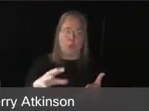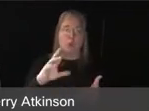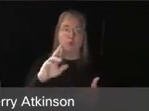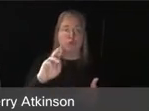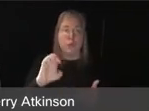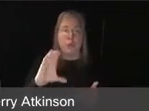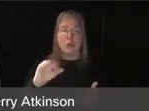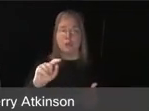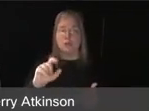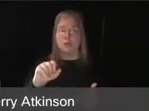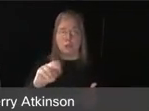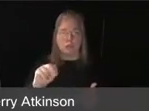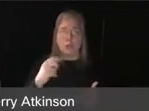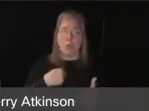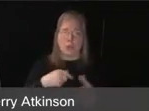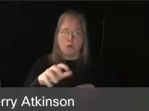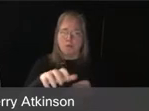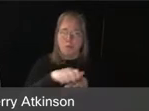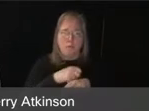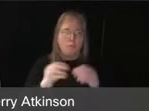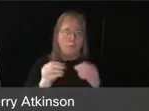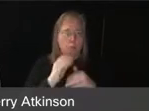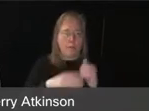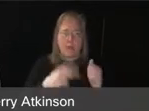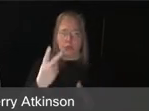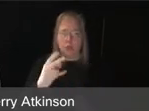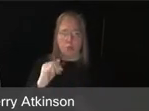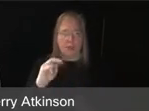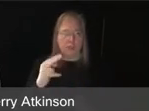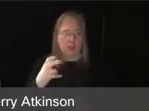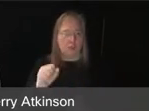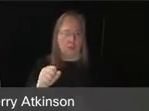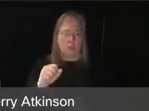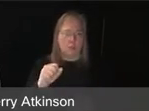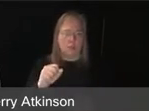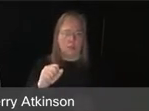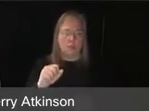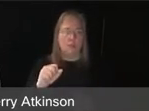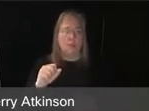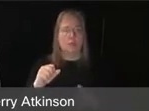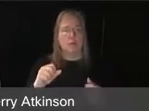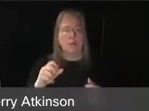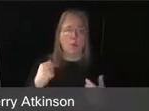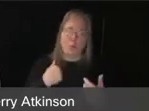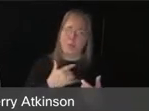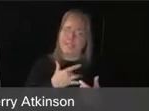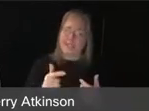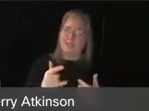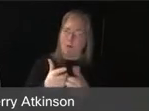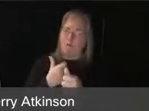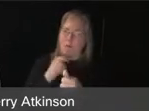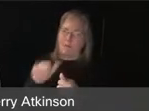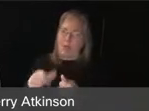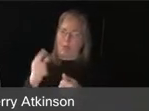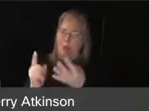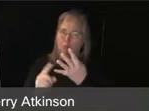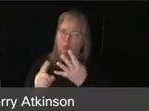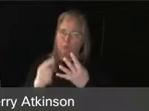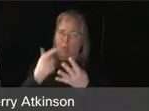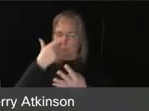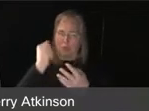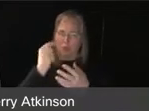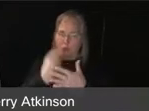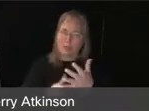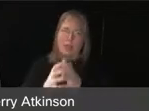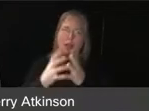removing more than the 2 inches of the roadway. Typically, we try to avoid the situation as it costs a lot of money to rebuild an